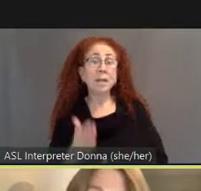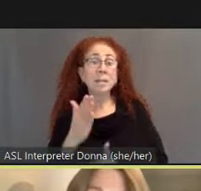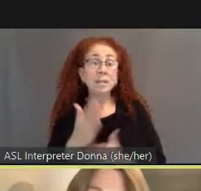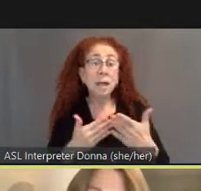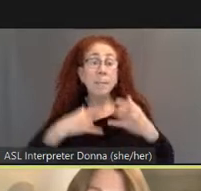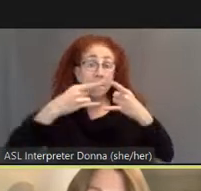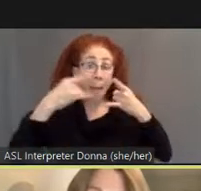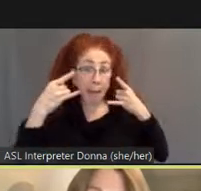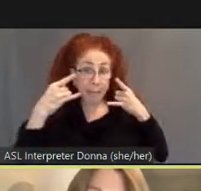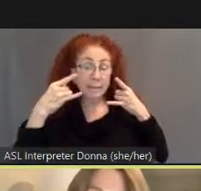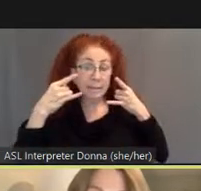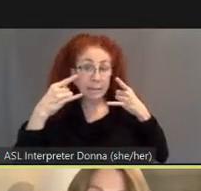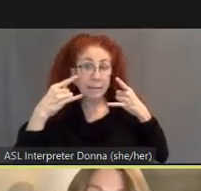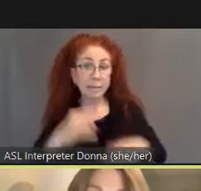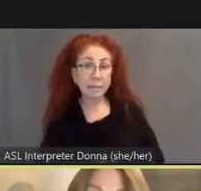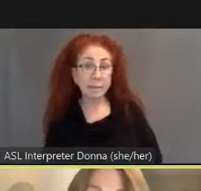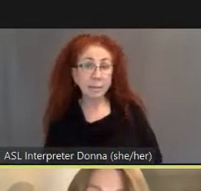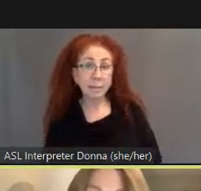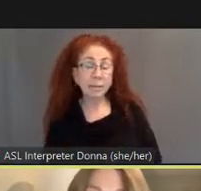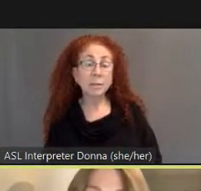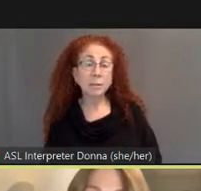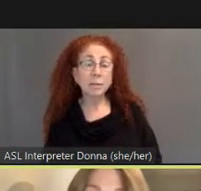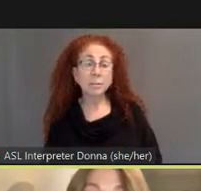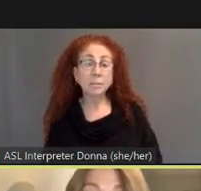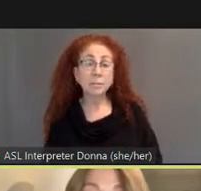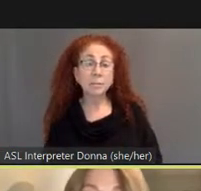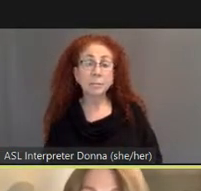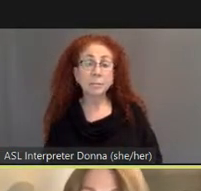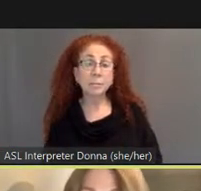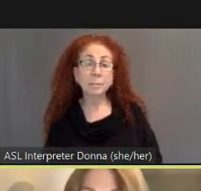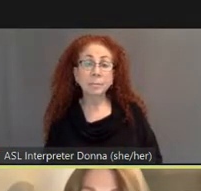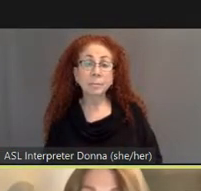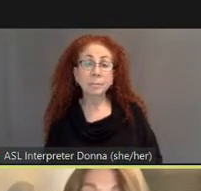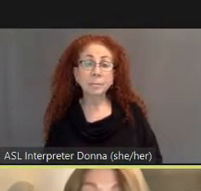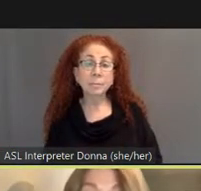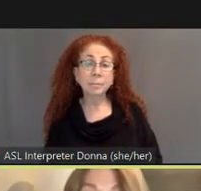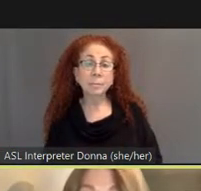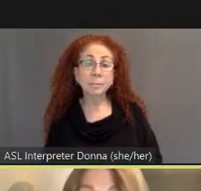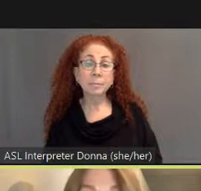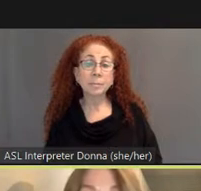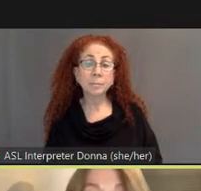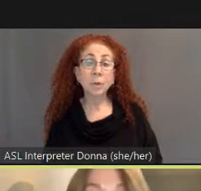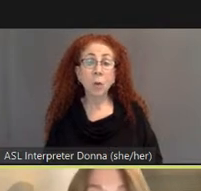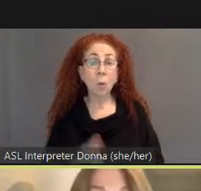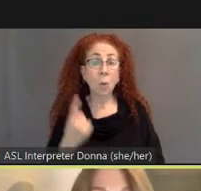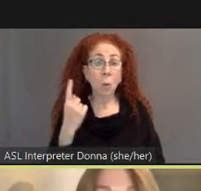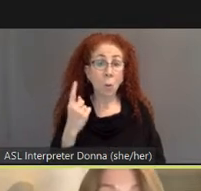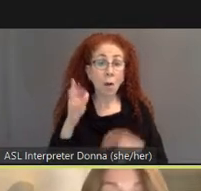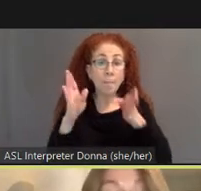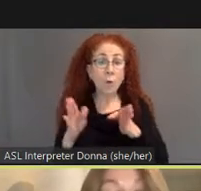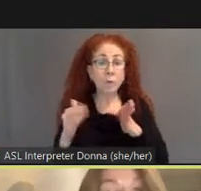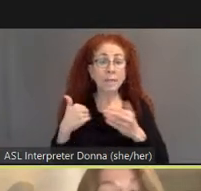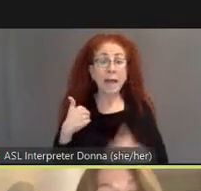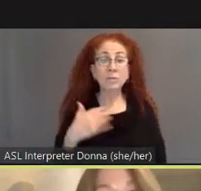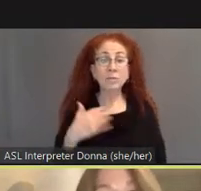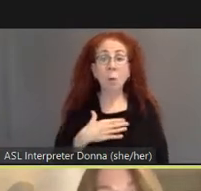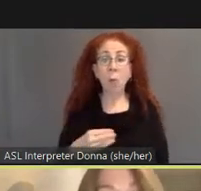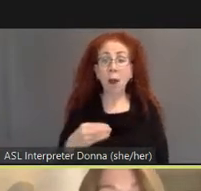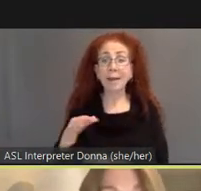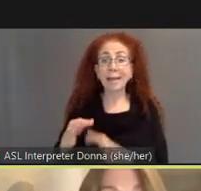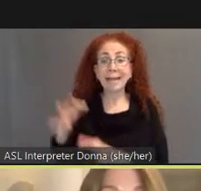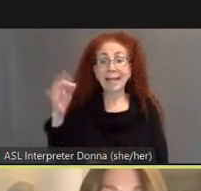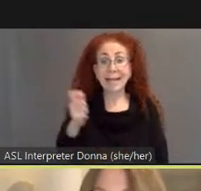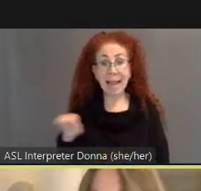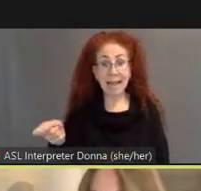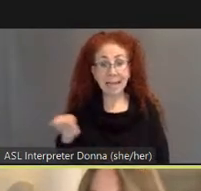masks. One of the patrons has a white cane that's visible, and there are